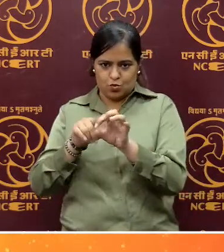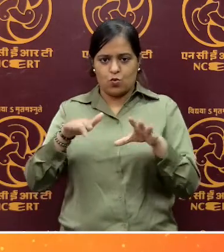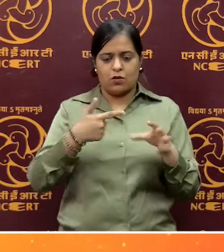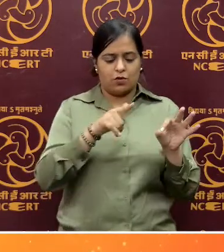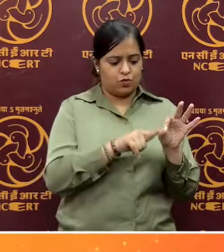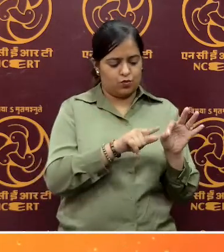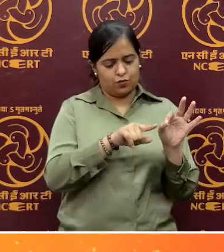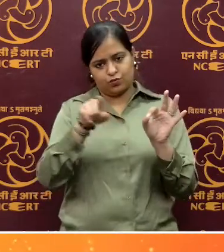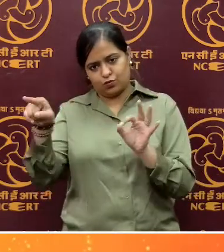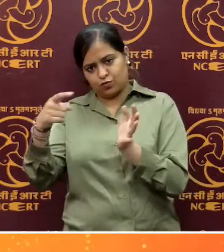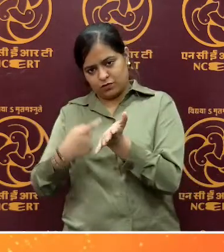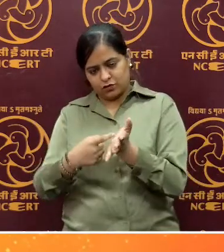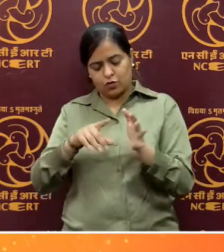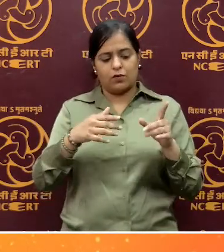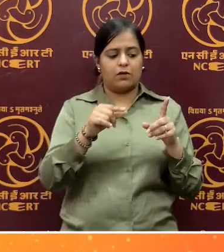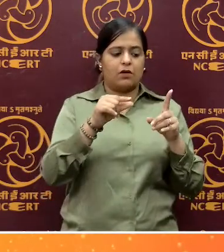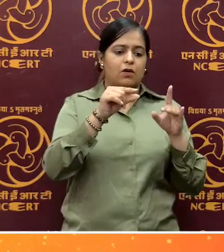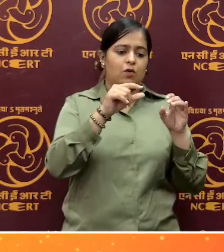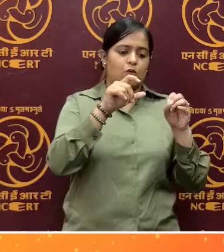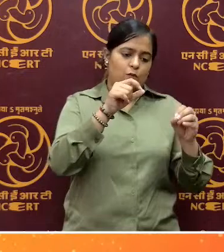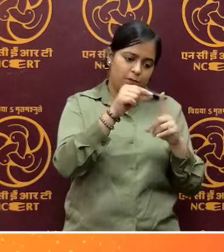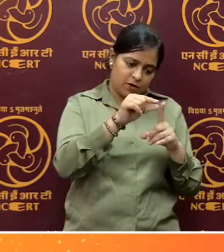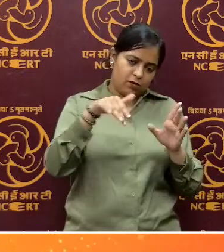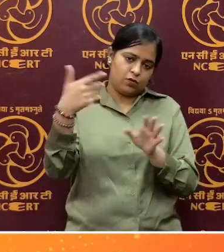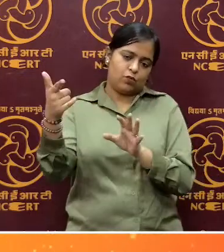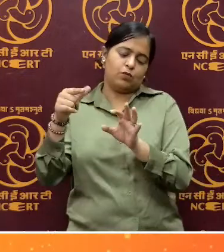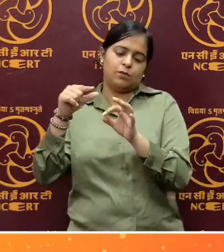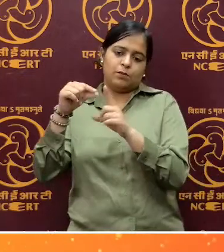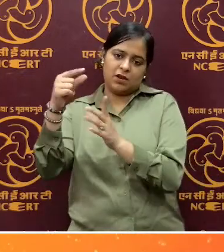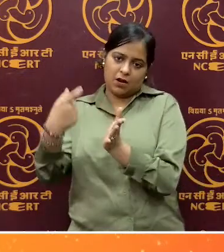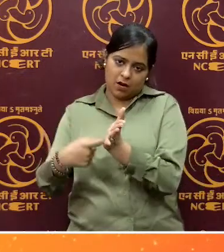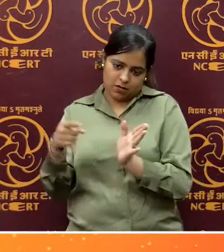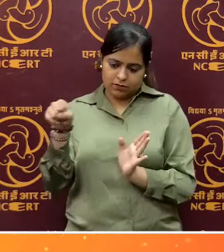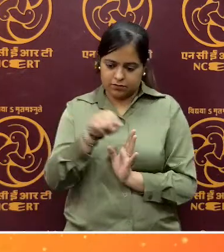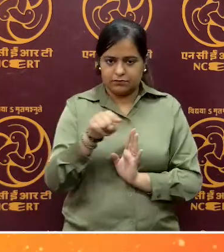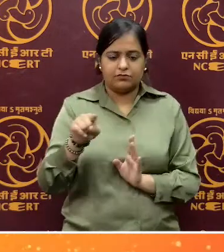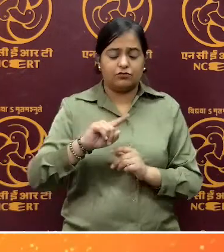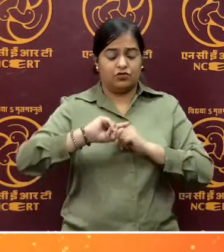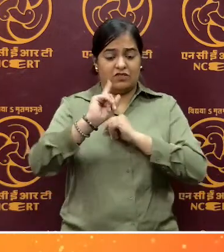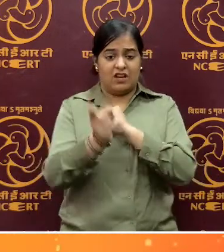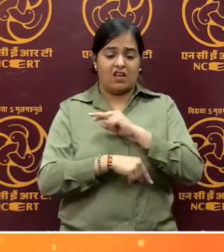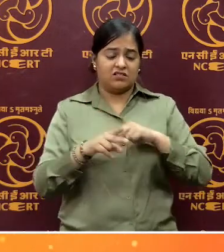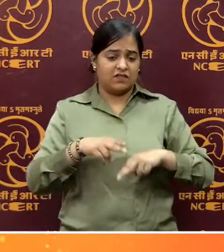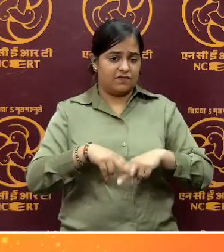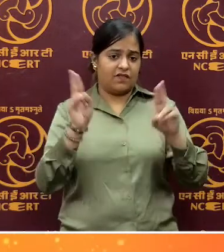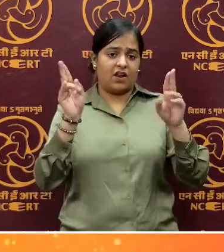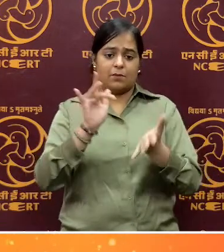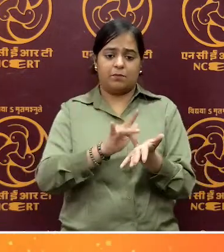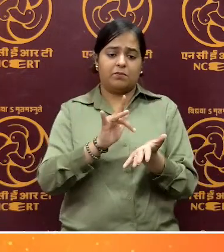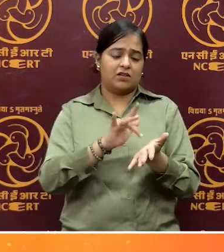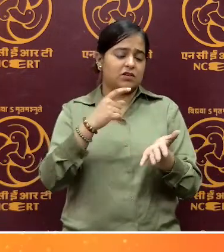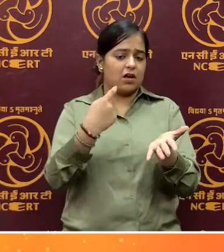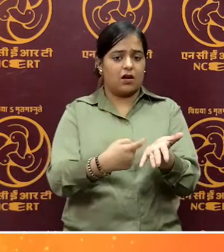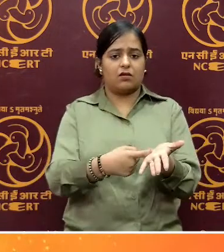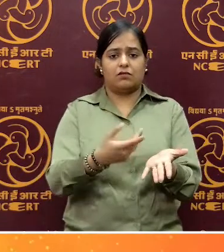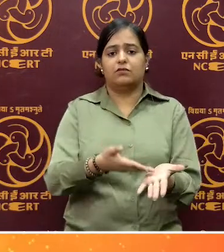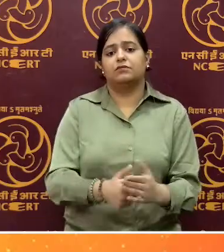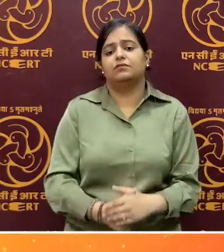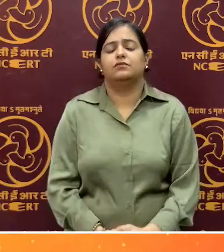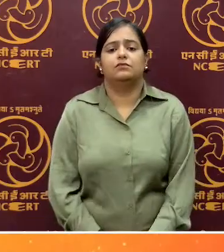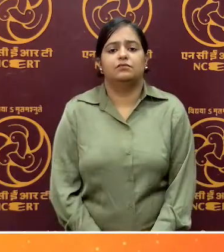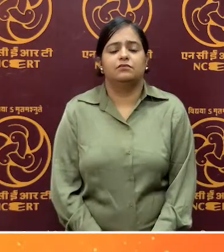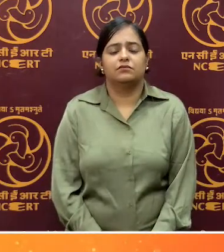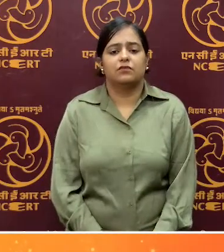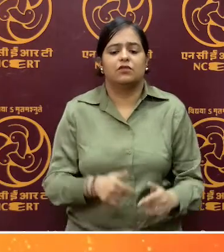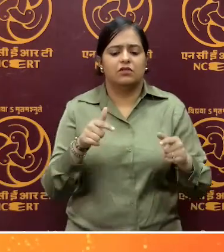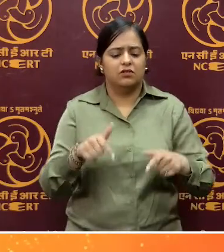or OP to PR, anyway the displacement, that is the final terminal point, will be R. So it doesn't make